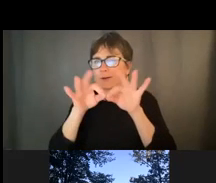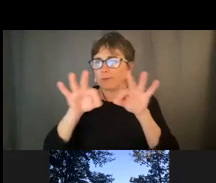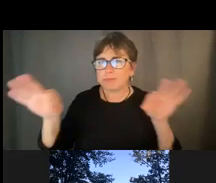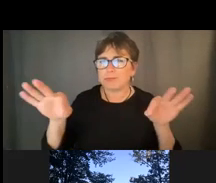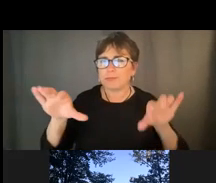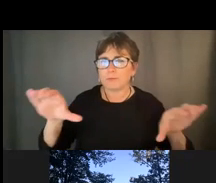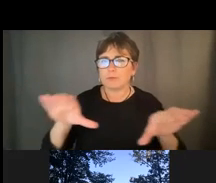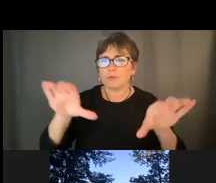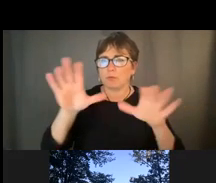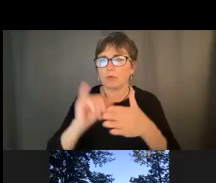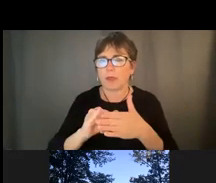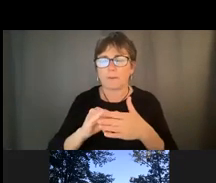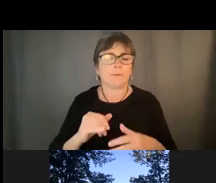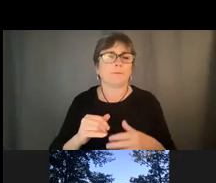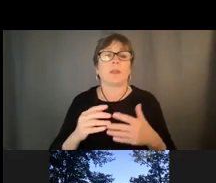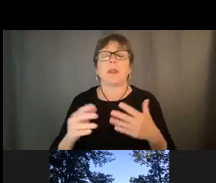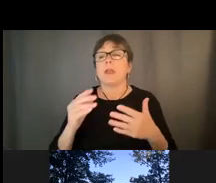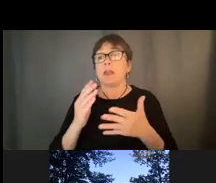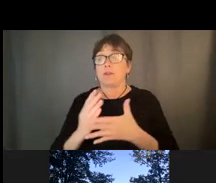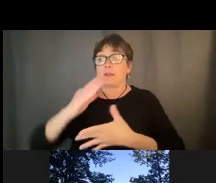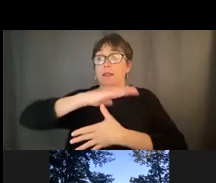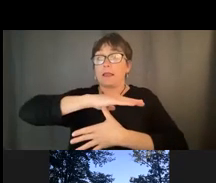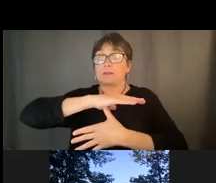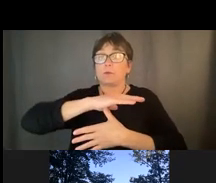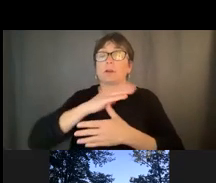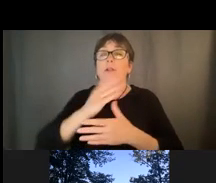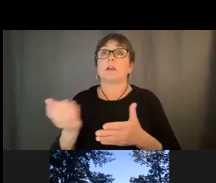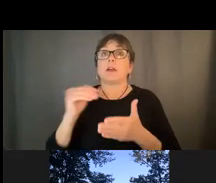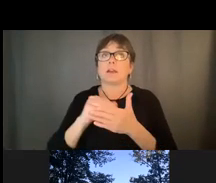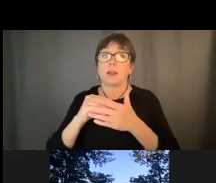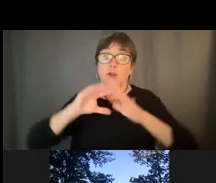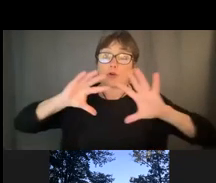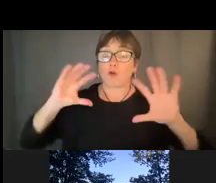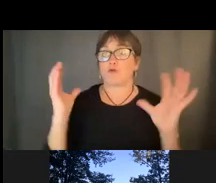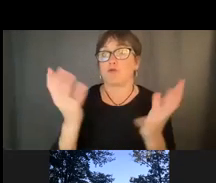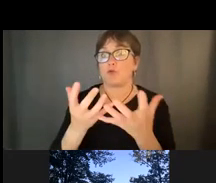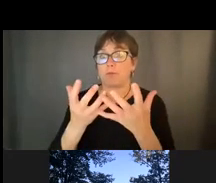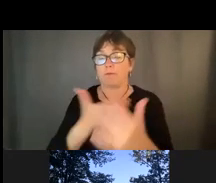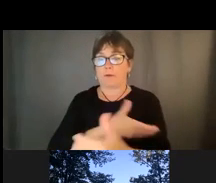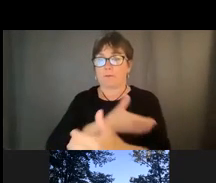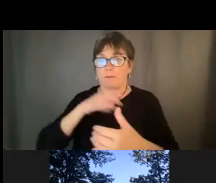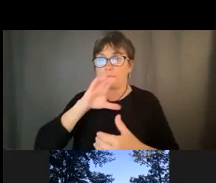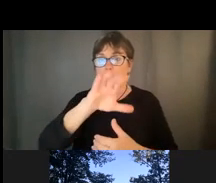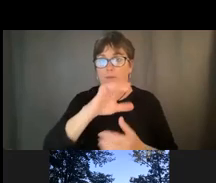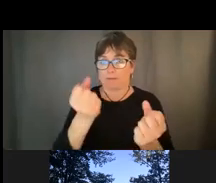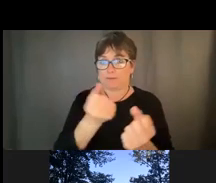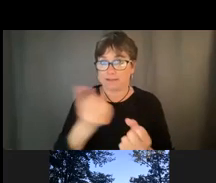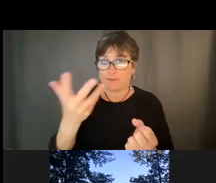about looking at, again, collective empowerment of you. So if you're looking at things like